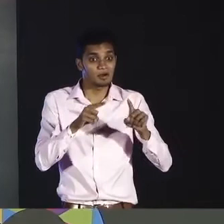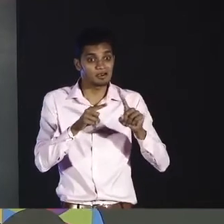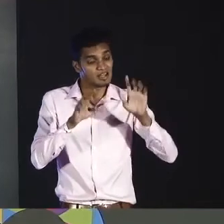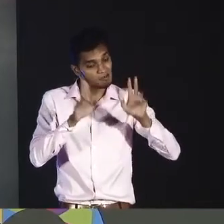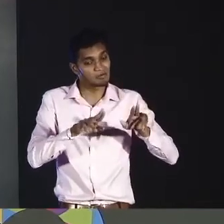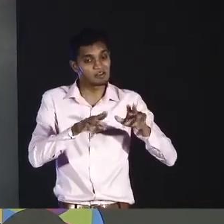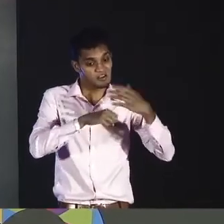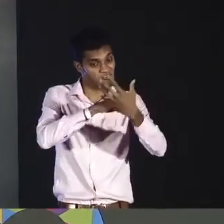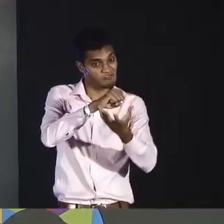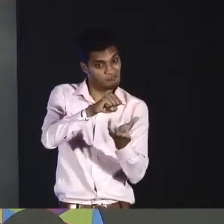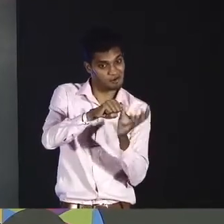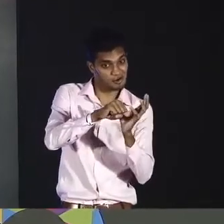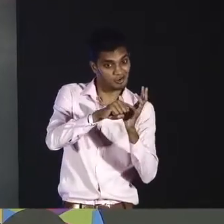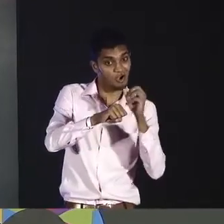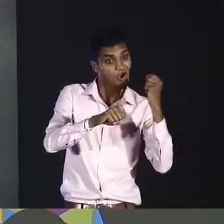And that is,